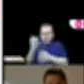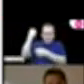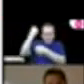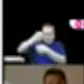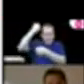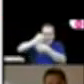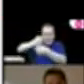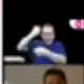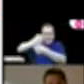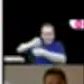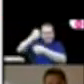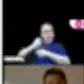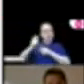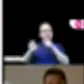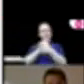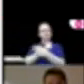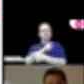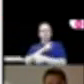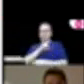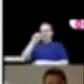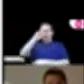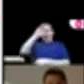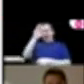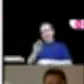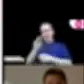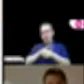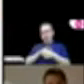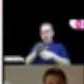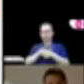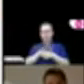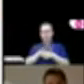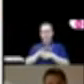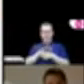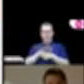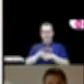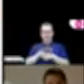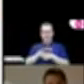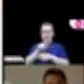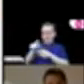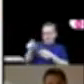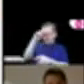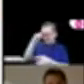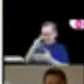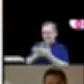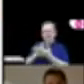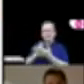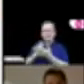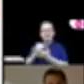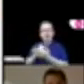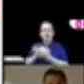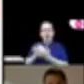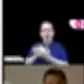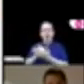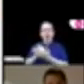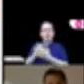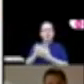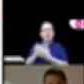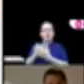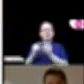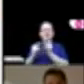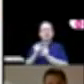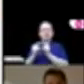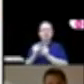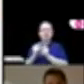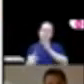change, because our African countries, they believe that this homosexual thing it's a Western